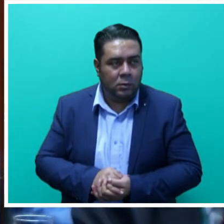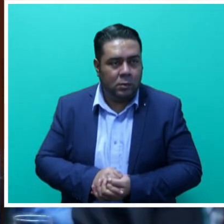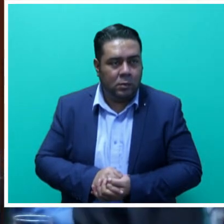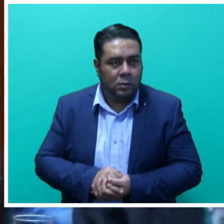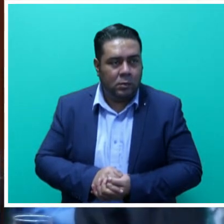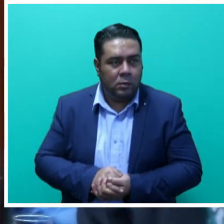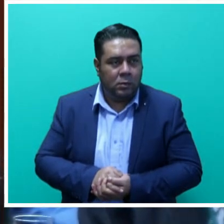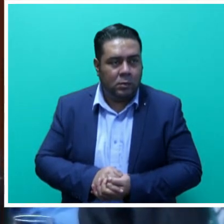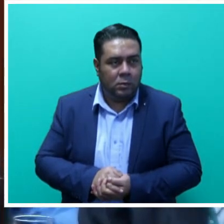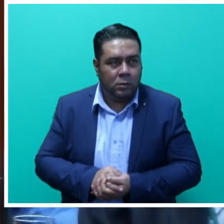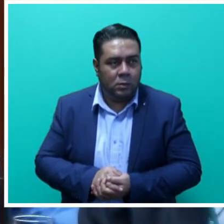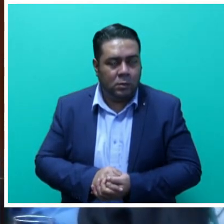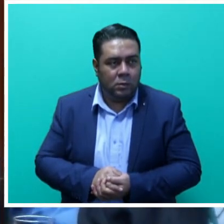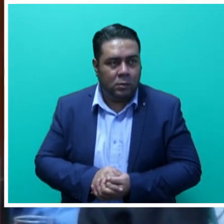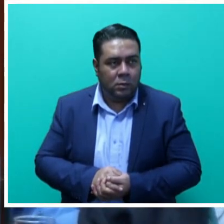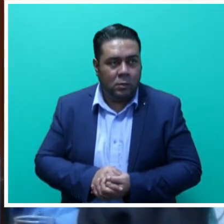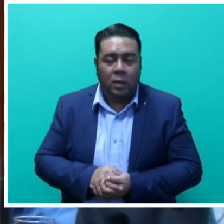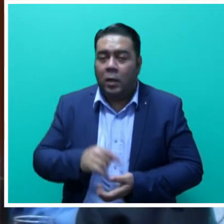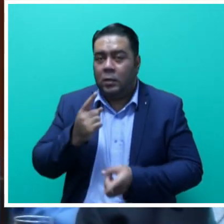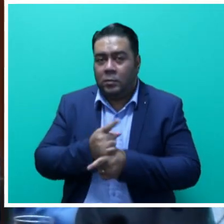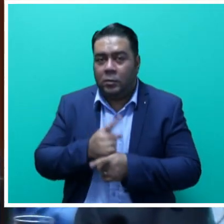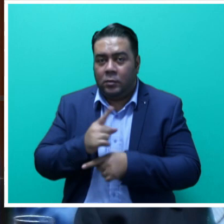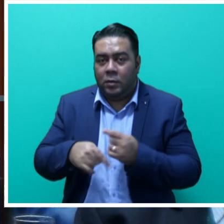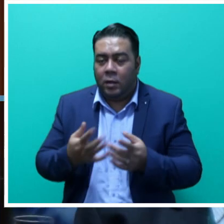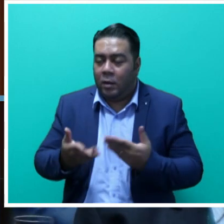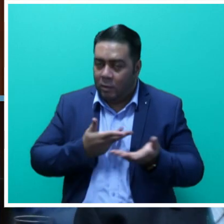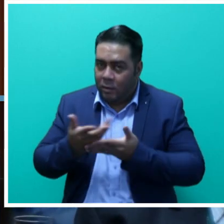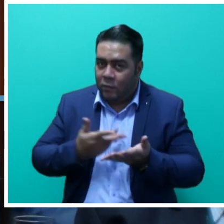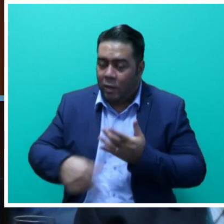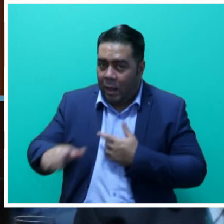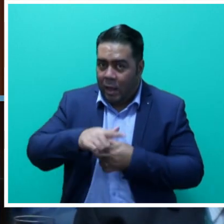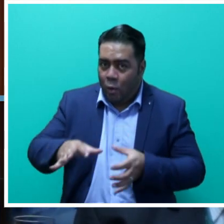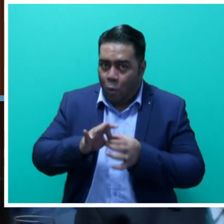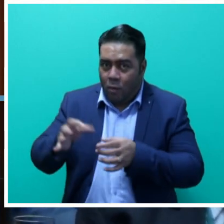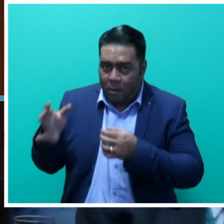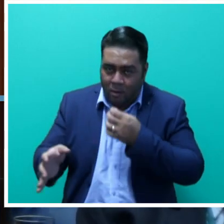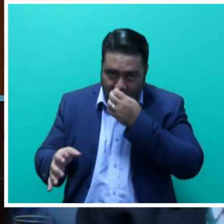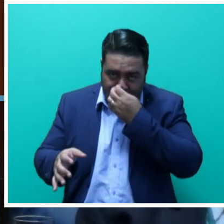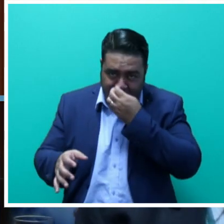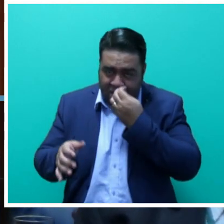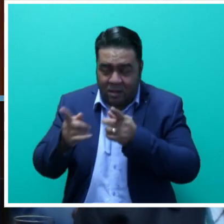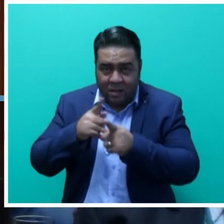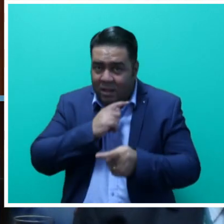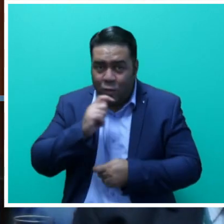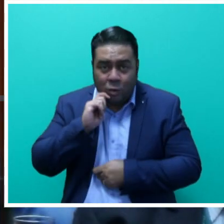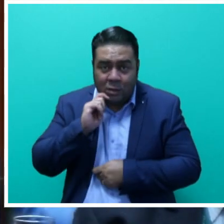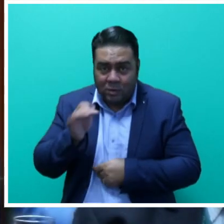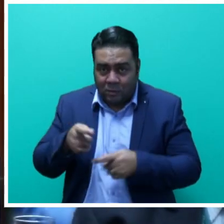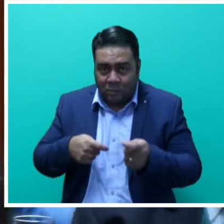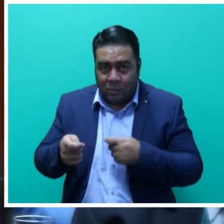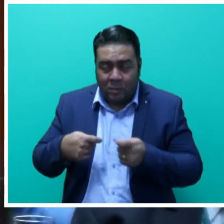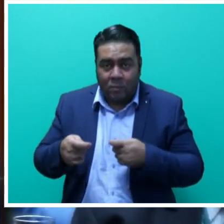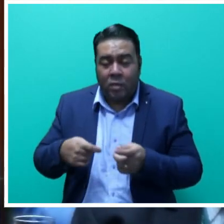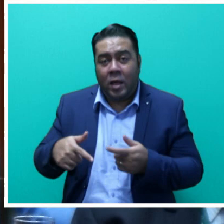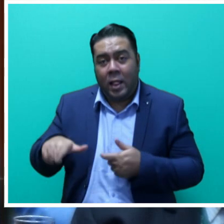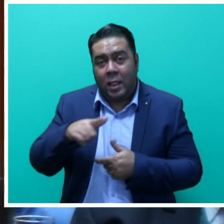is happening with the Fiji Airports Limited and the landowners, and coordinated by the Lands